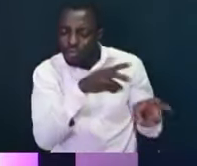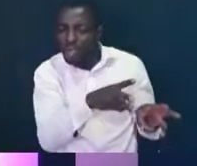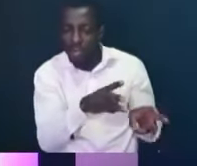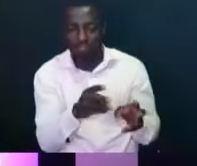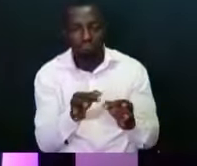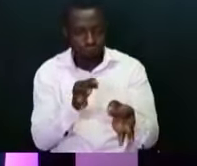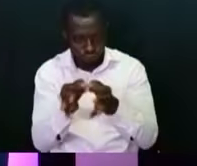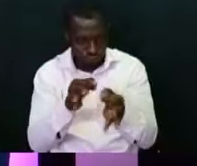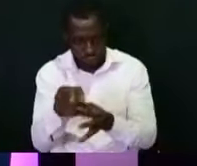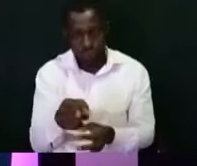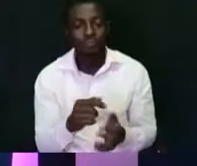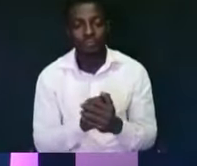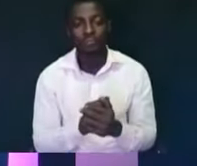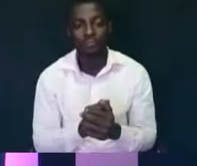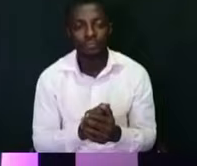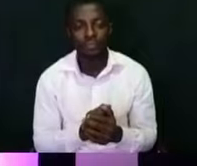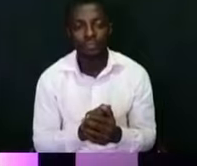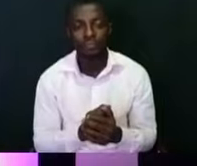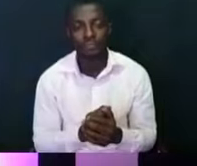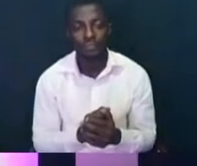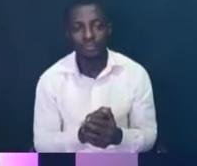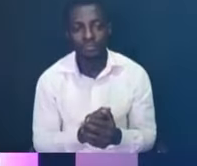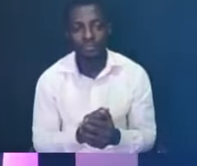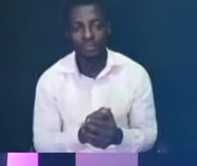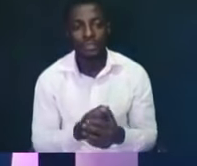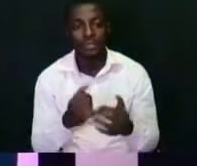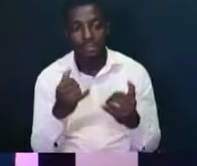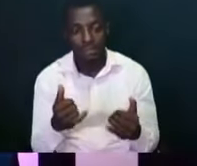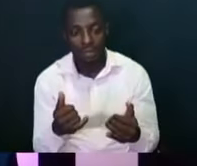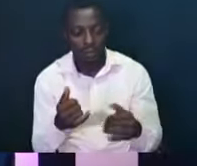teaching now from his farewell